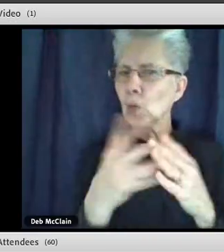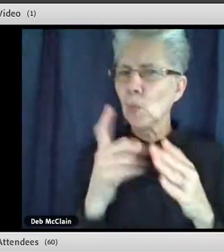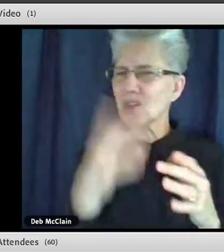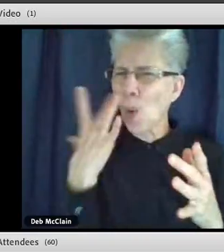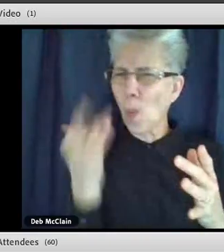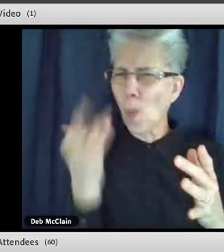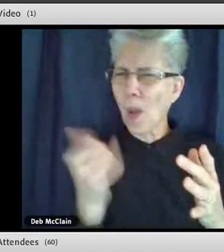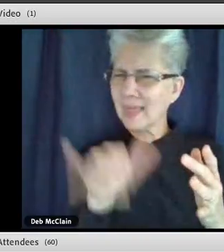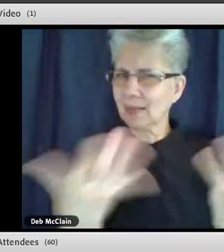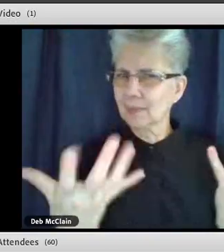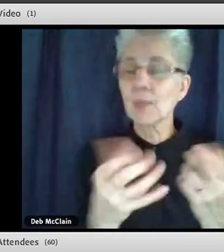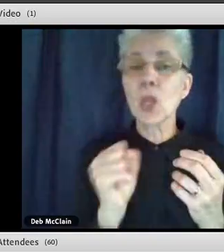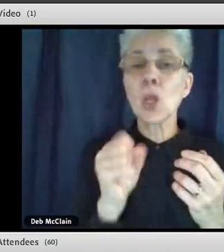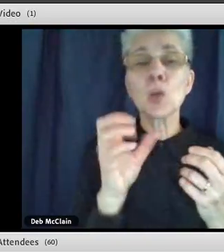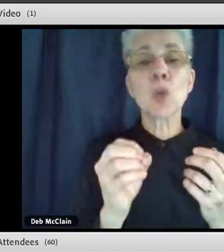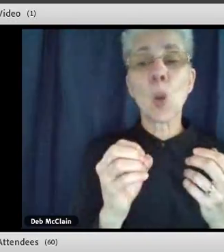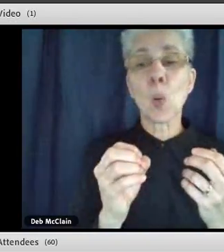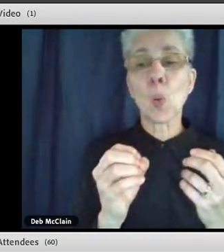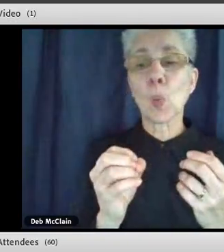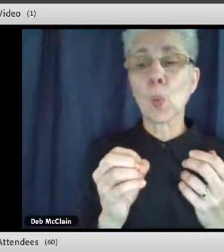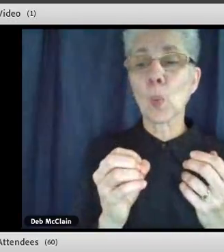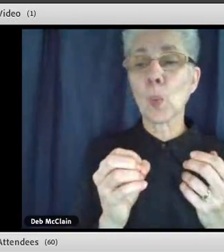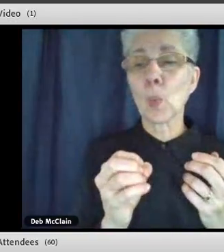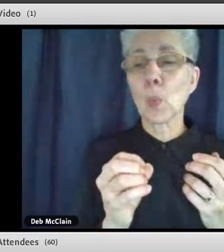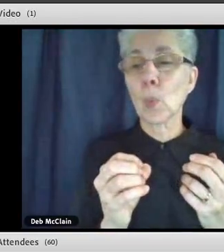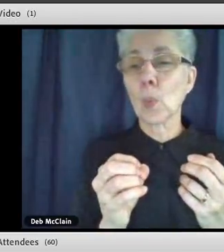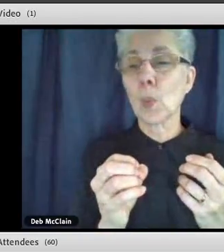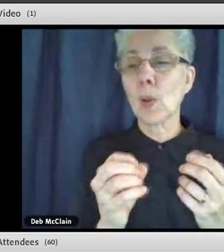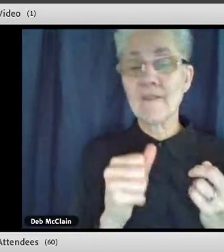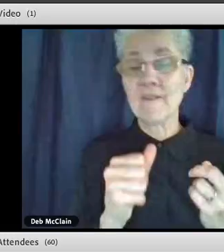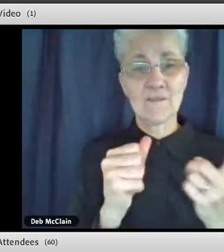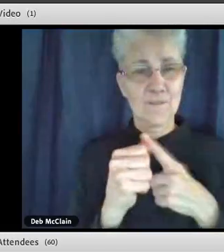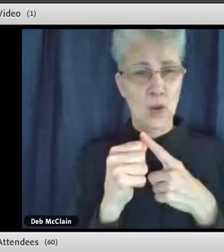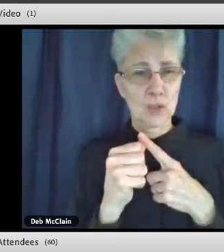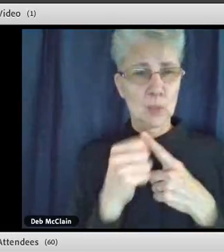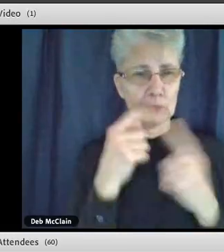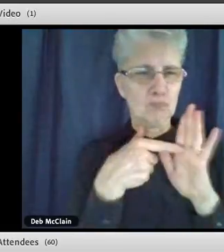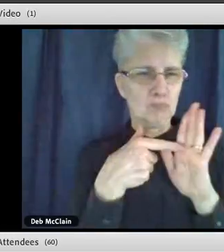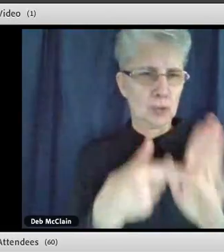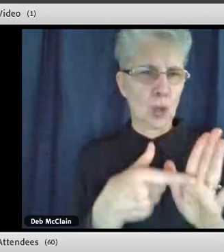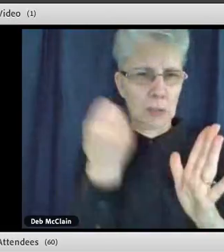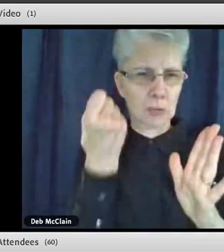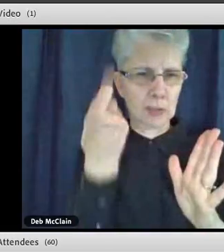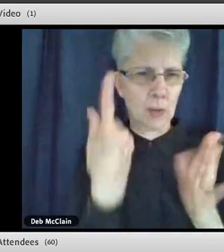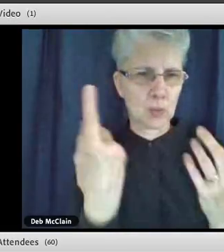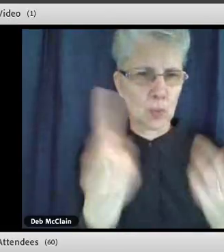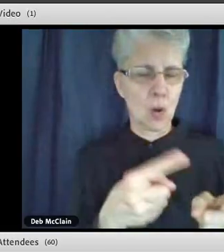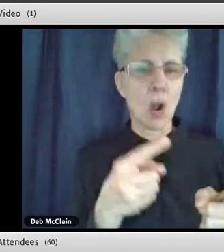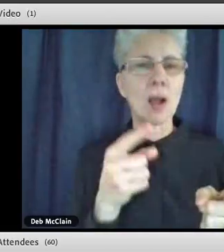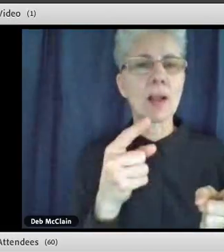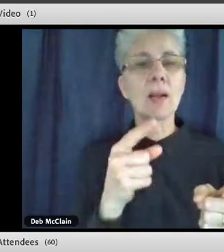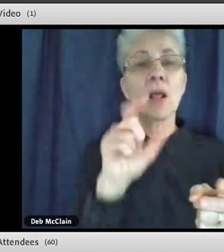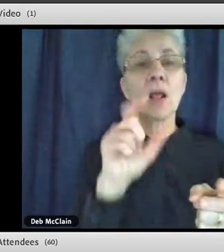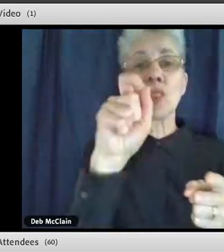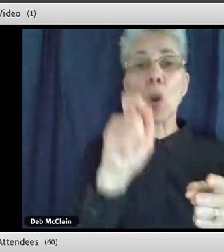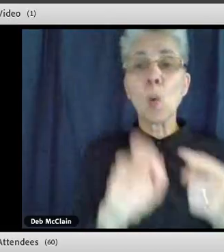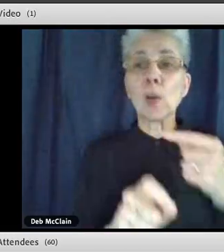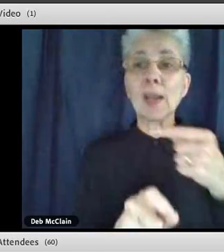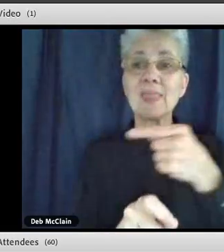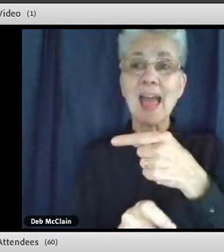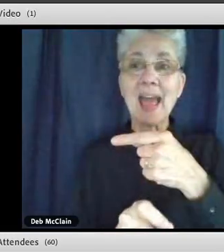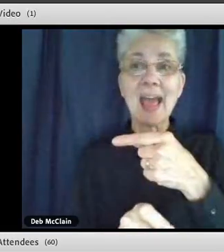this? So, so the first one, just so you understand what's going on here. So the colon in this